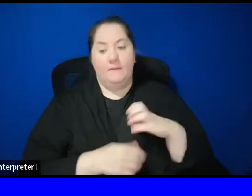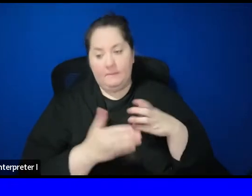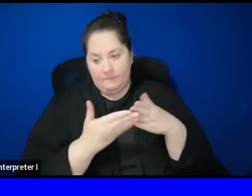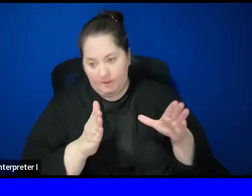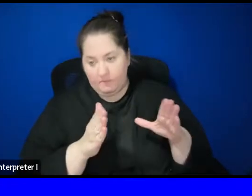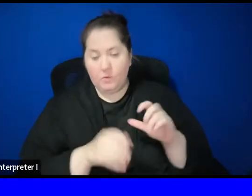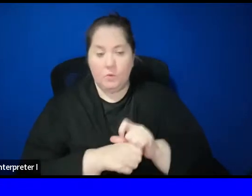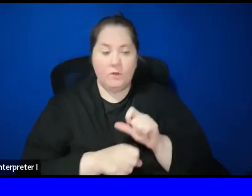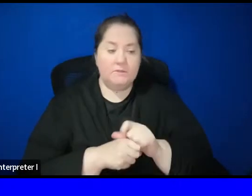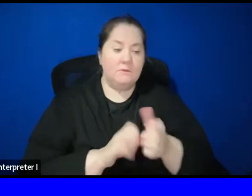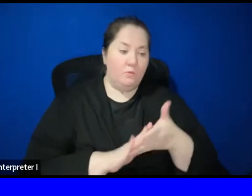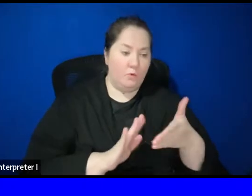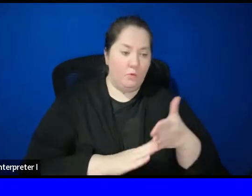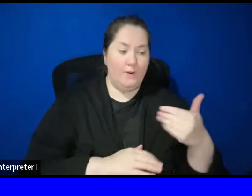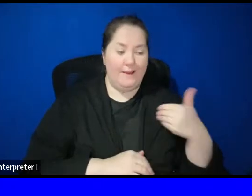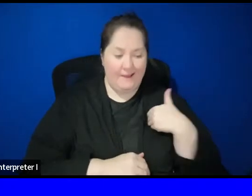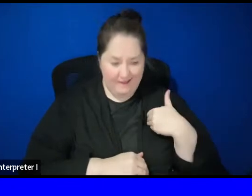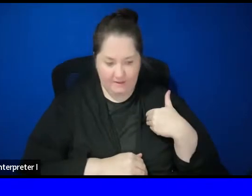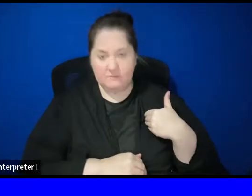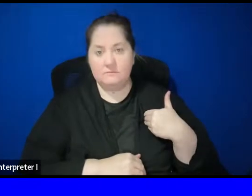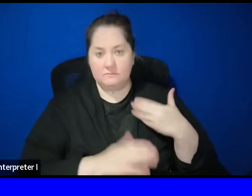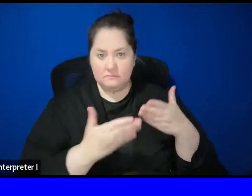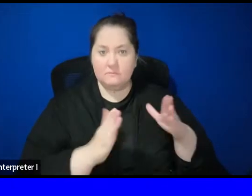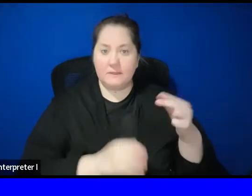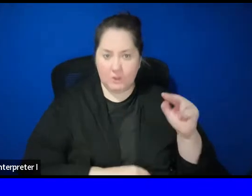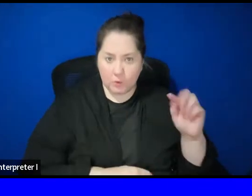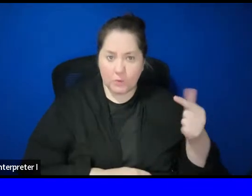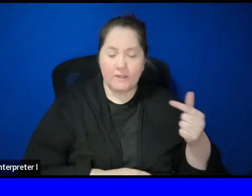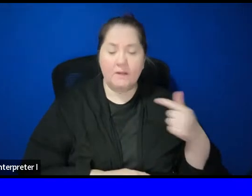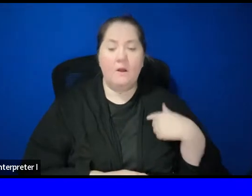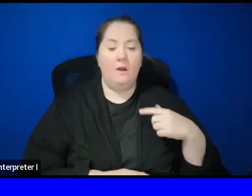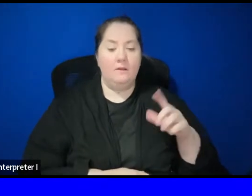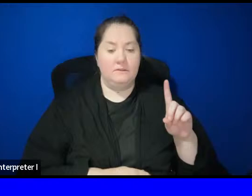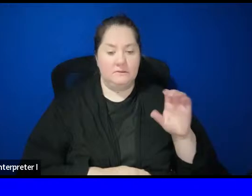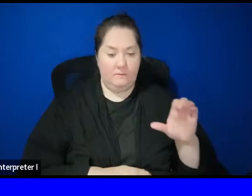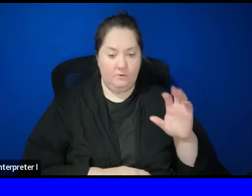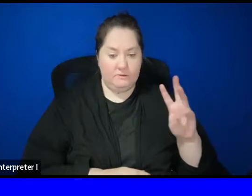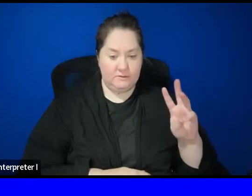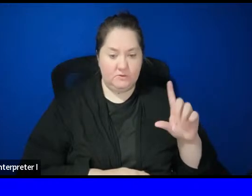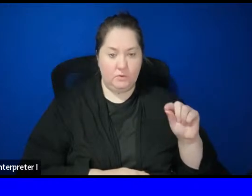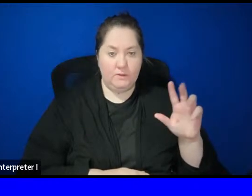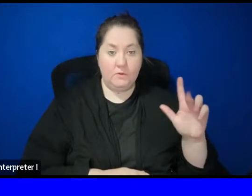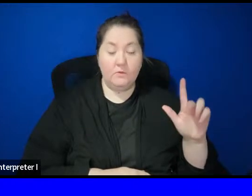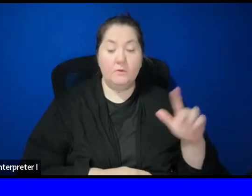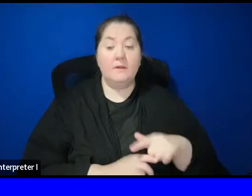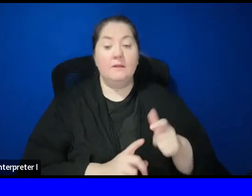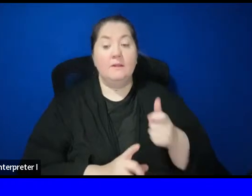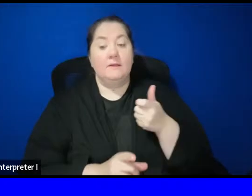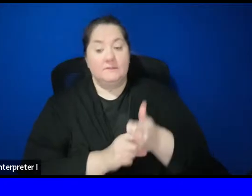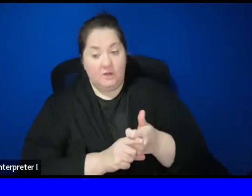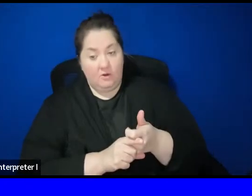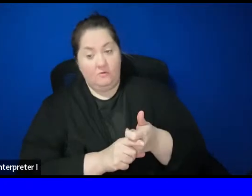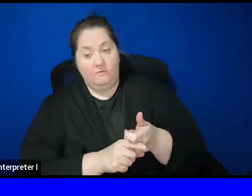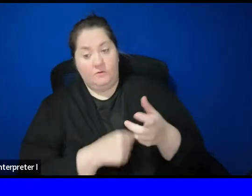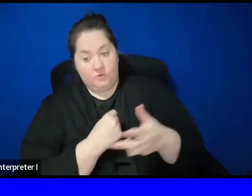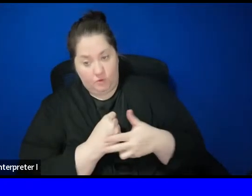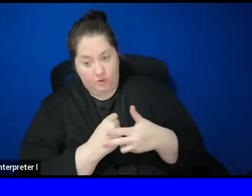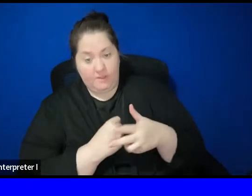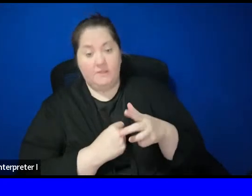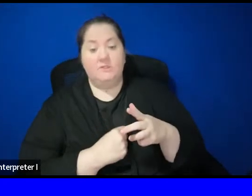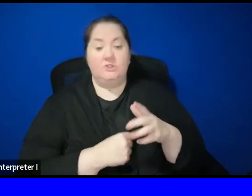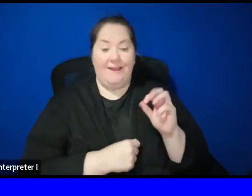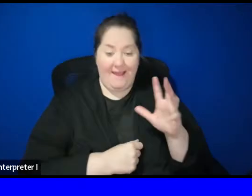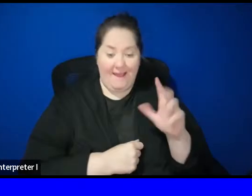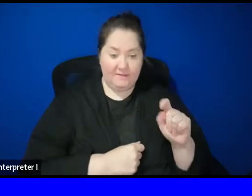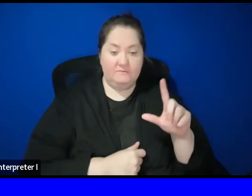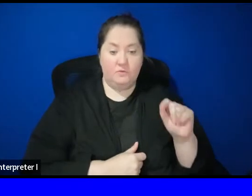hearing on the legislation on December 6th, 2023. The bill amends the Self-Storage Act of 2003 to grant more flexibility